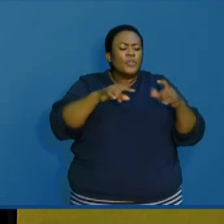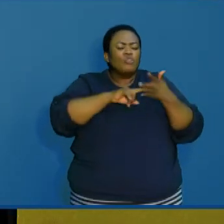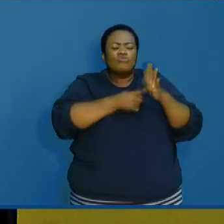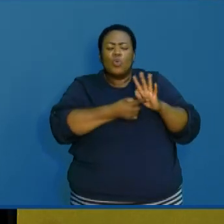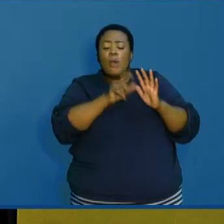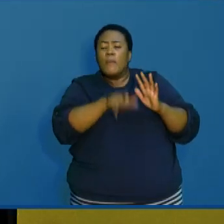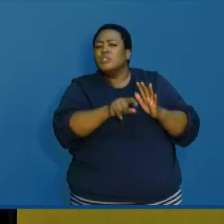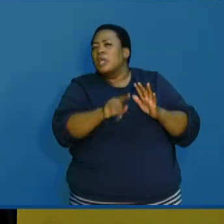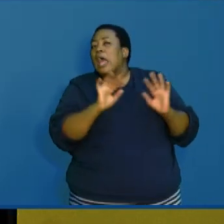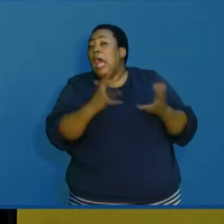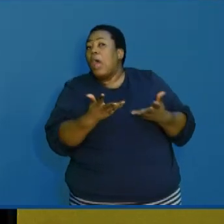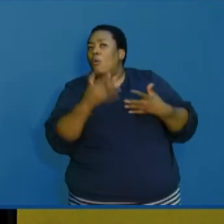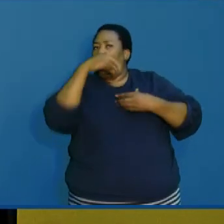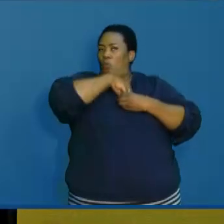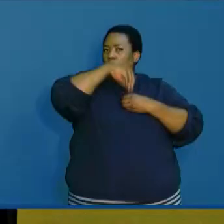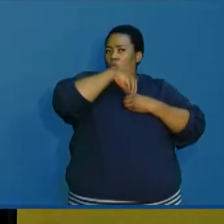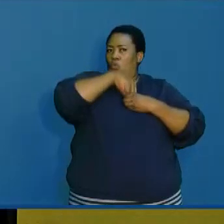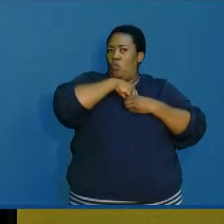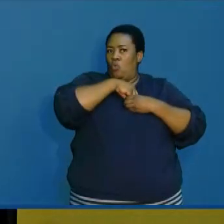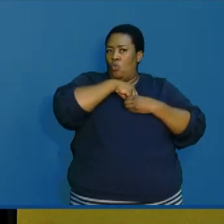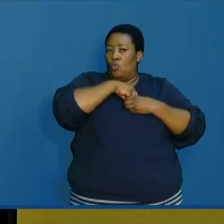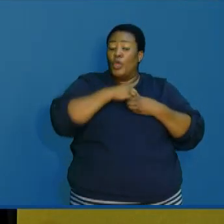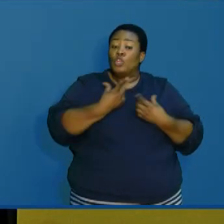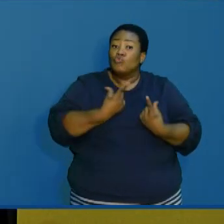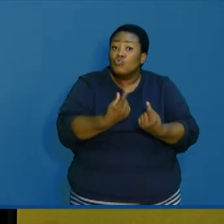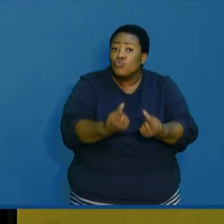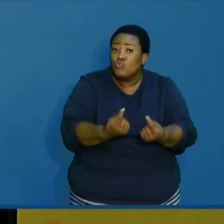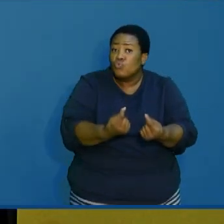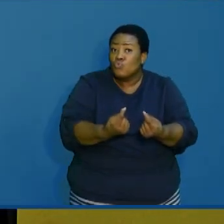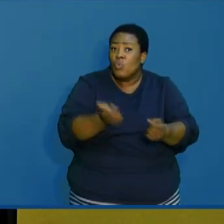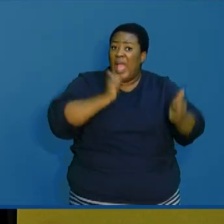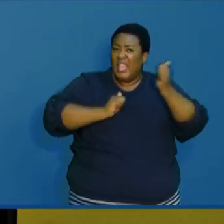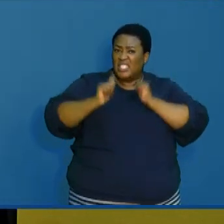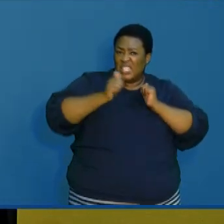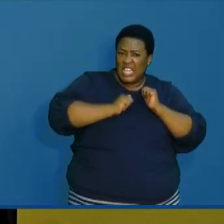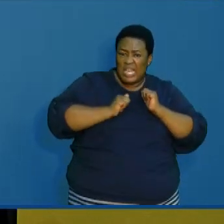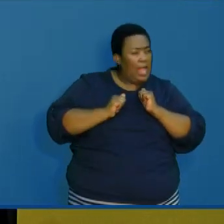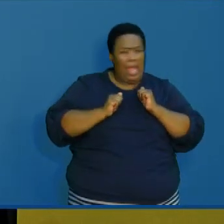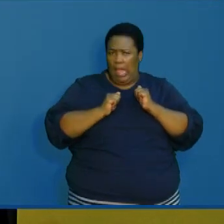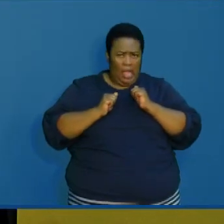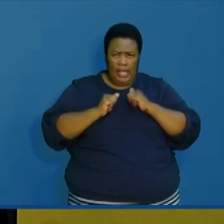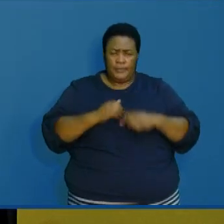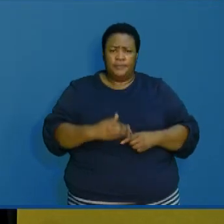who they are inside, not what they are doing. Nothing to do with action.